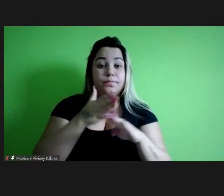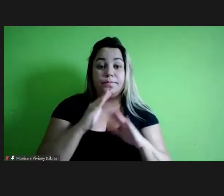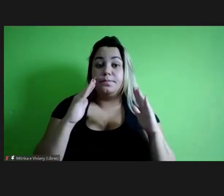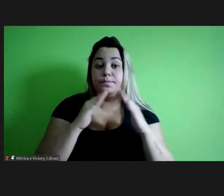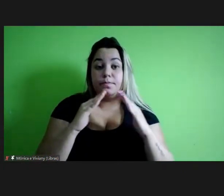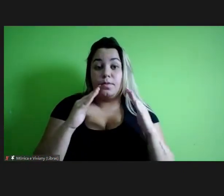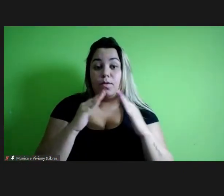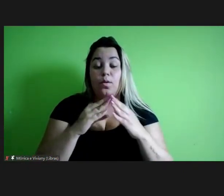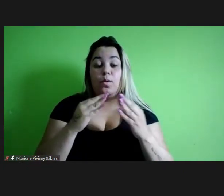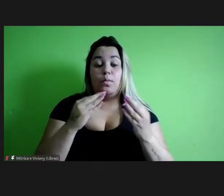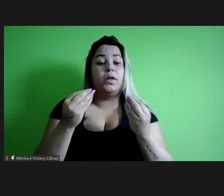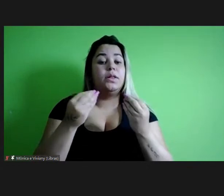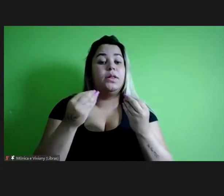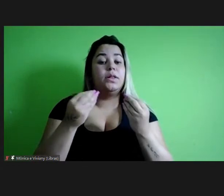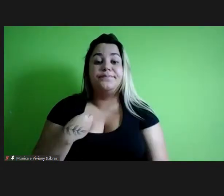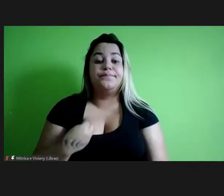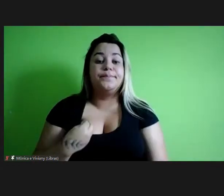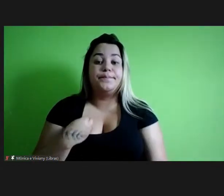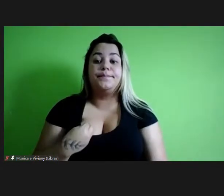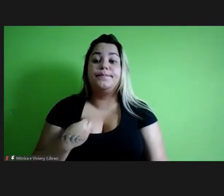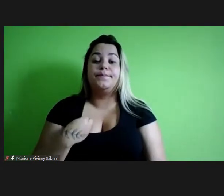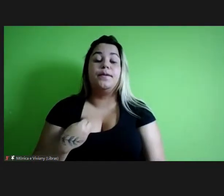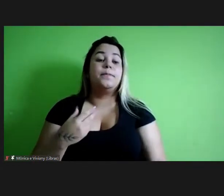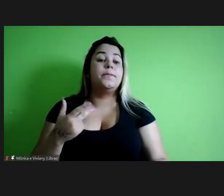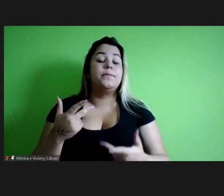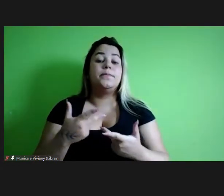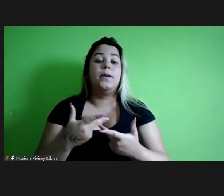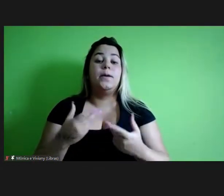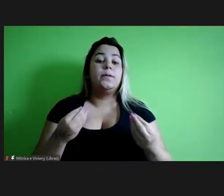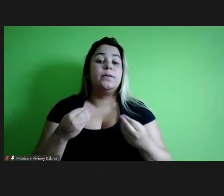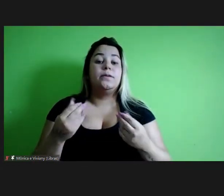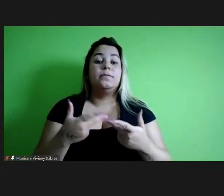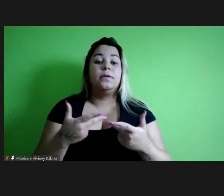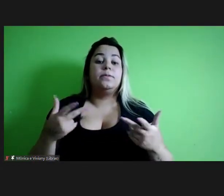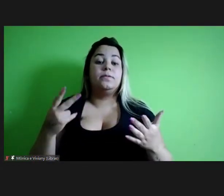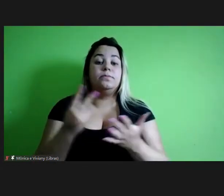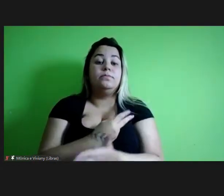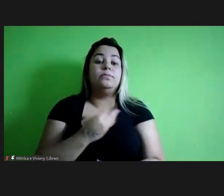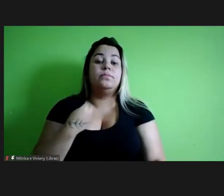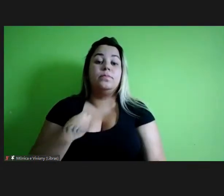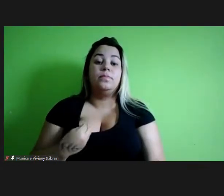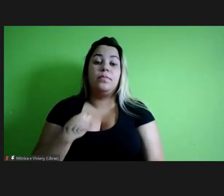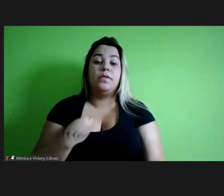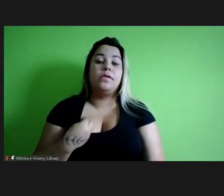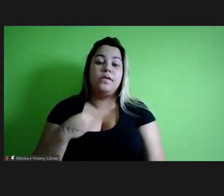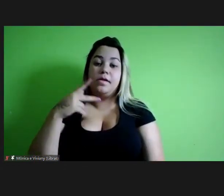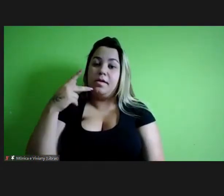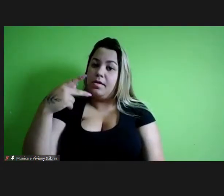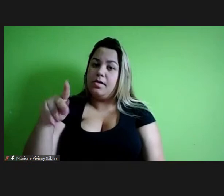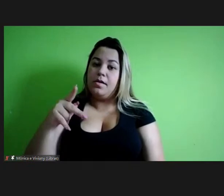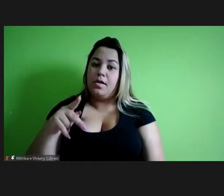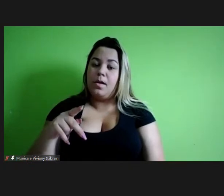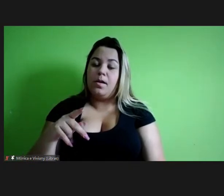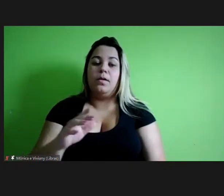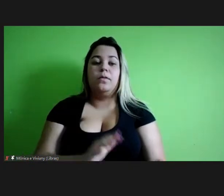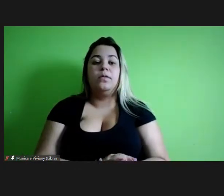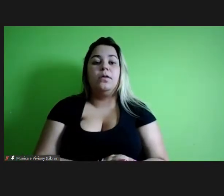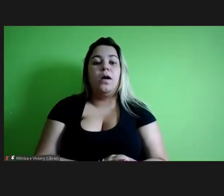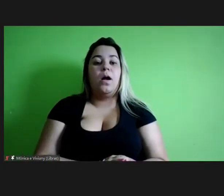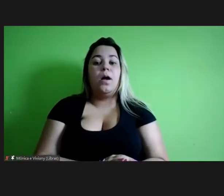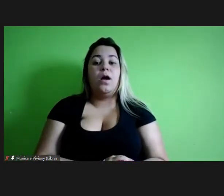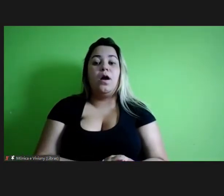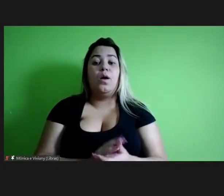when I go to people's houses to see how they live, to check how they live. How do I use